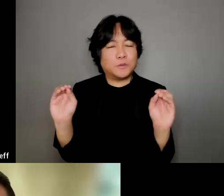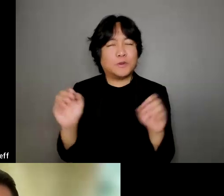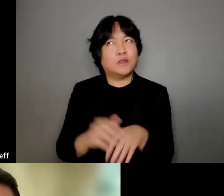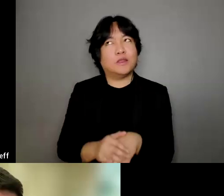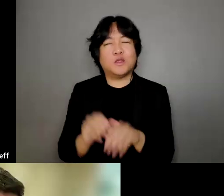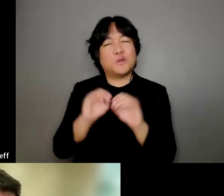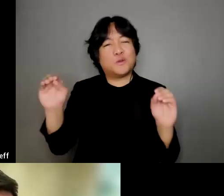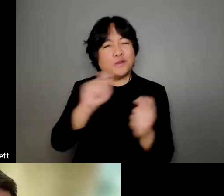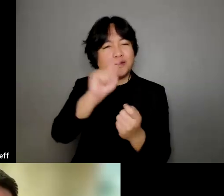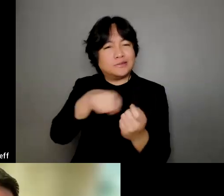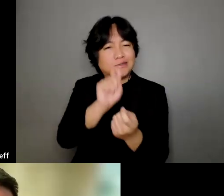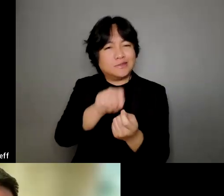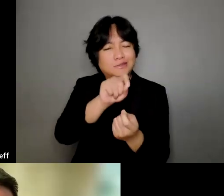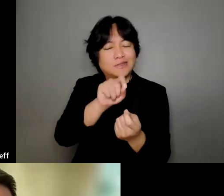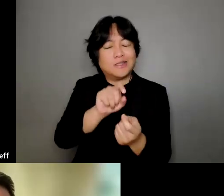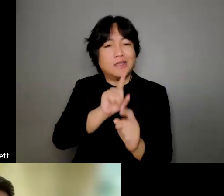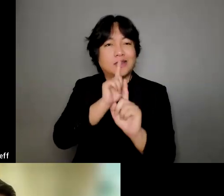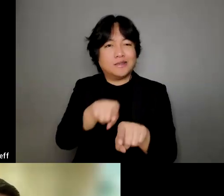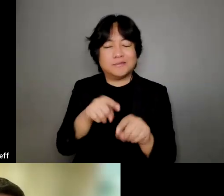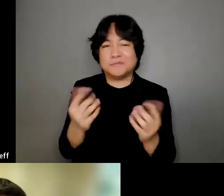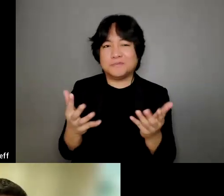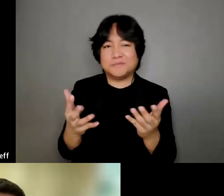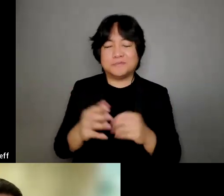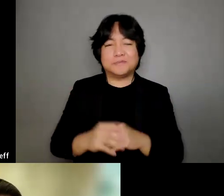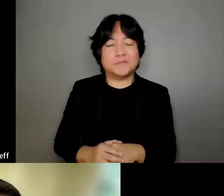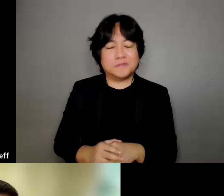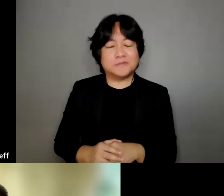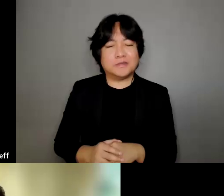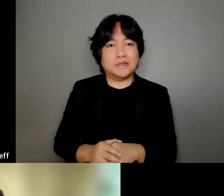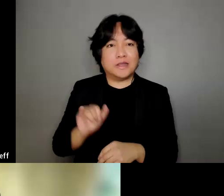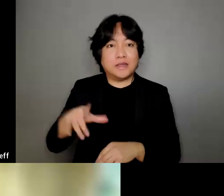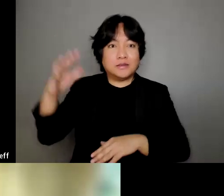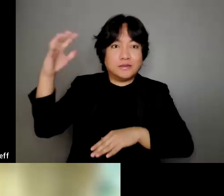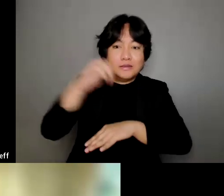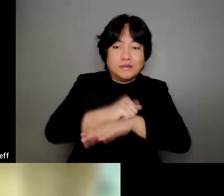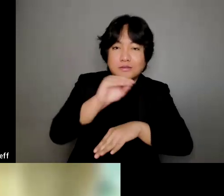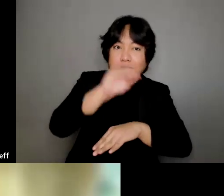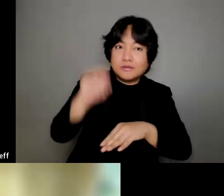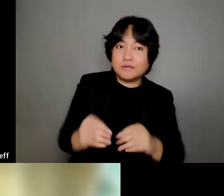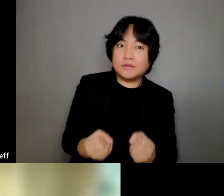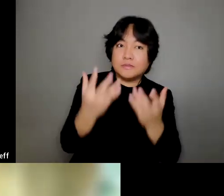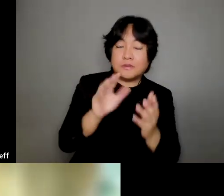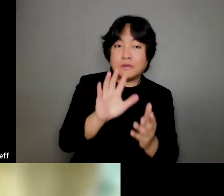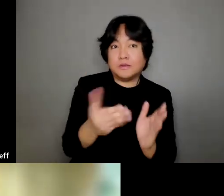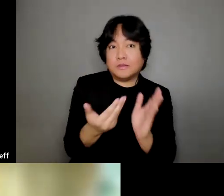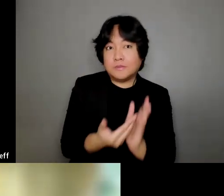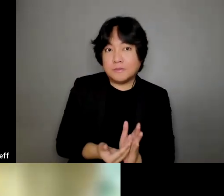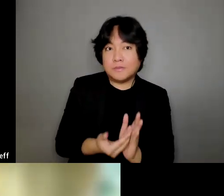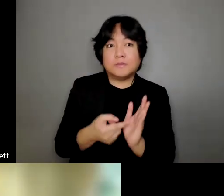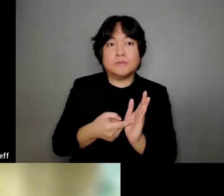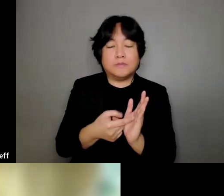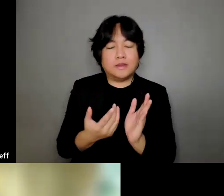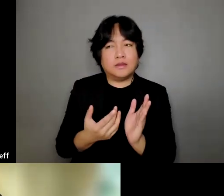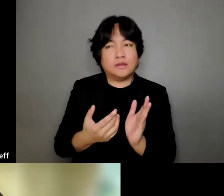like moves to decolonize statistics. In fact, when you look at the recent